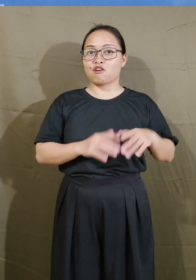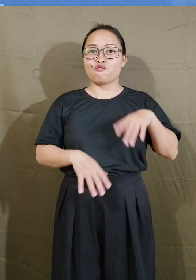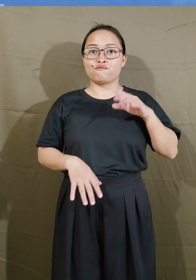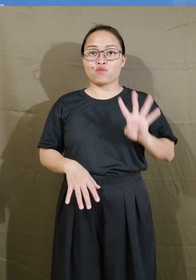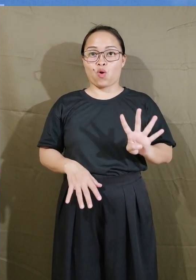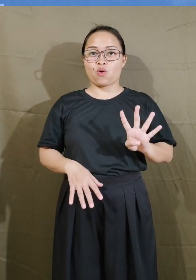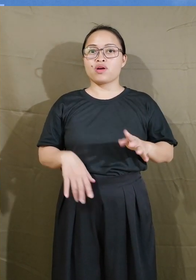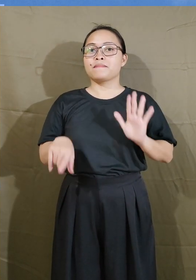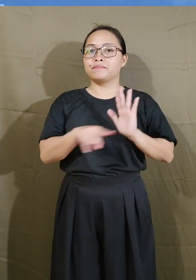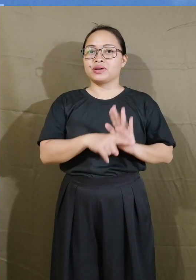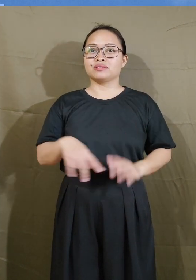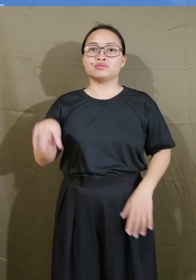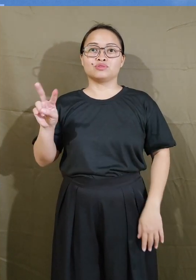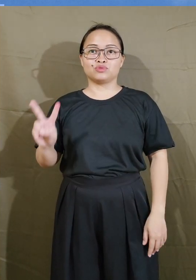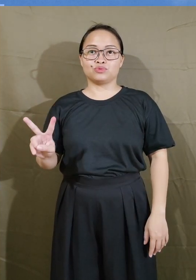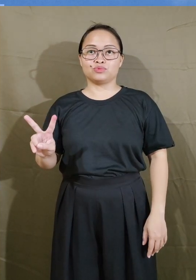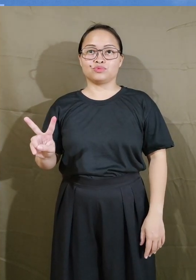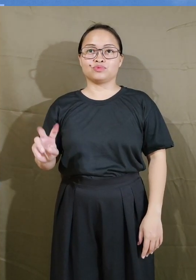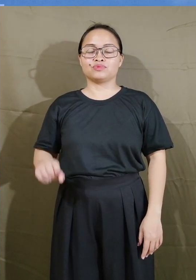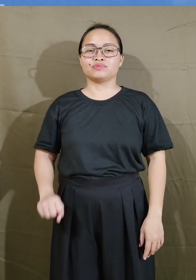Then 4 minus 2.